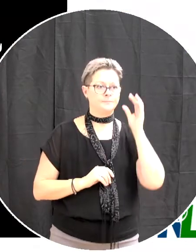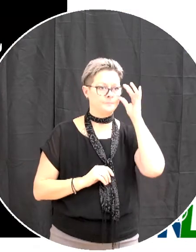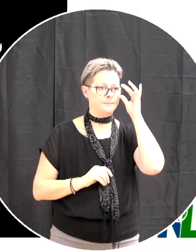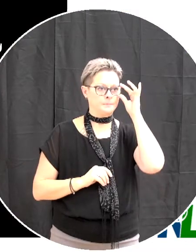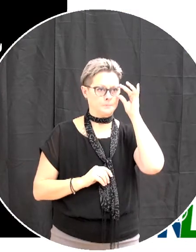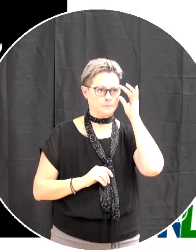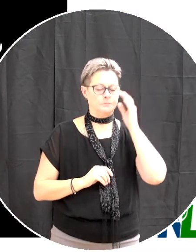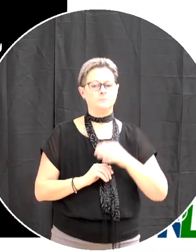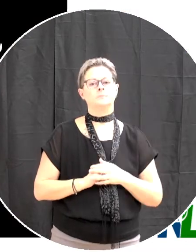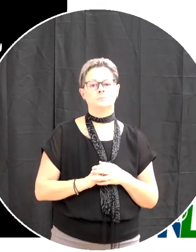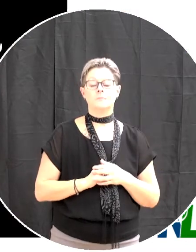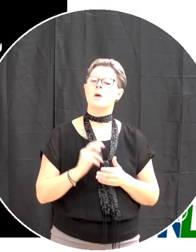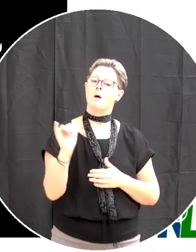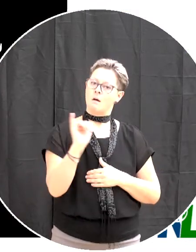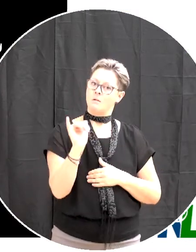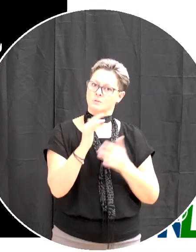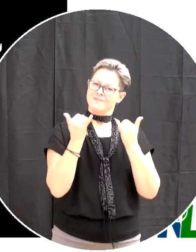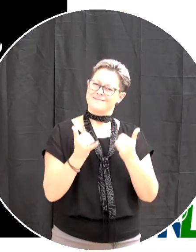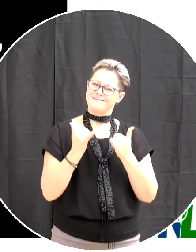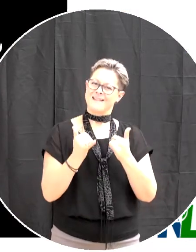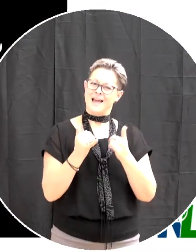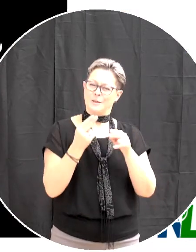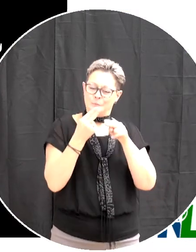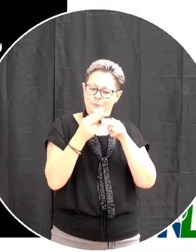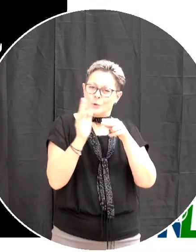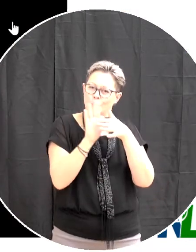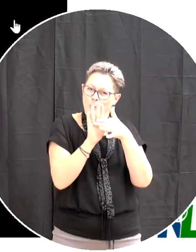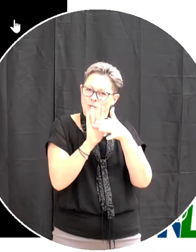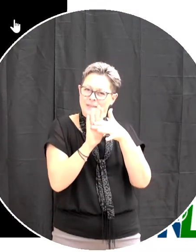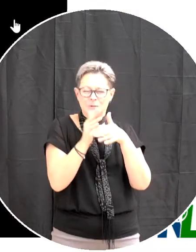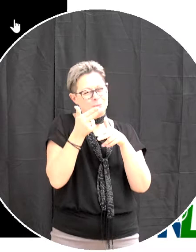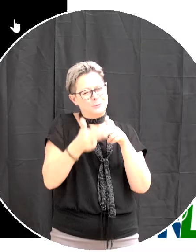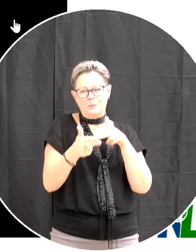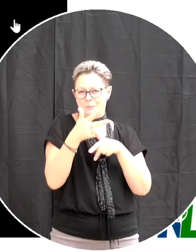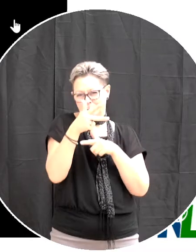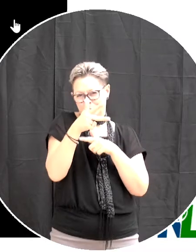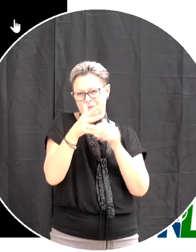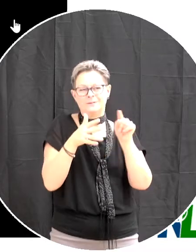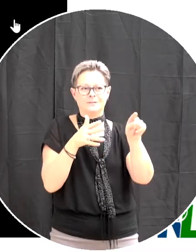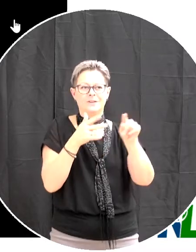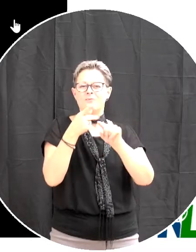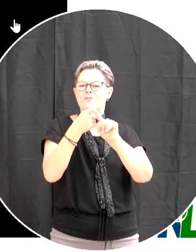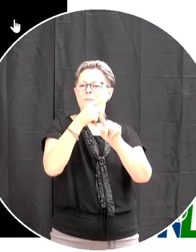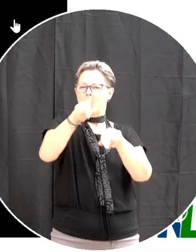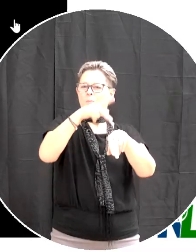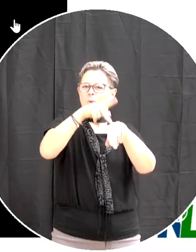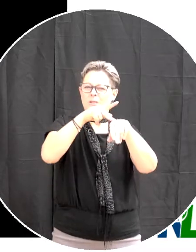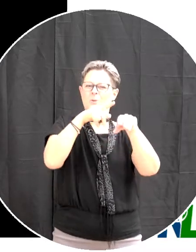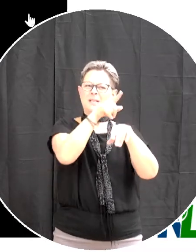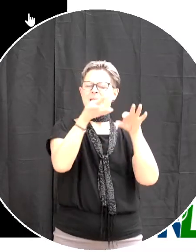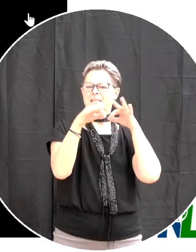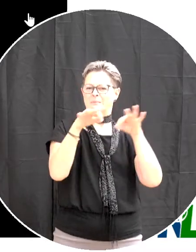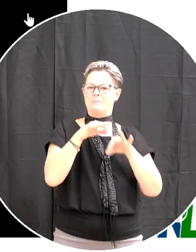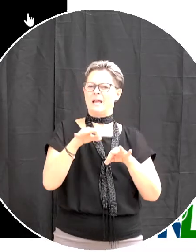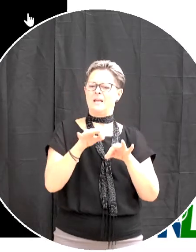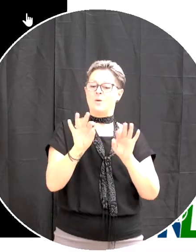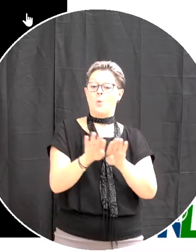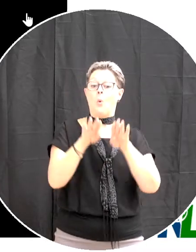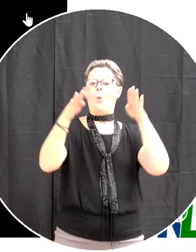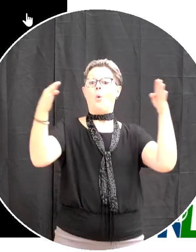And I'm just going to give you a quick snapshot, a short video from one of our principals explaining the reopening. This is